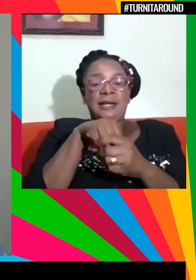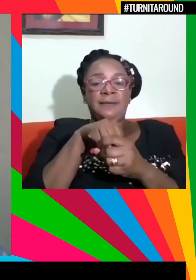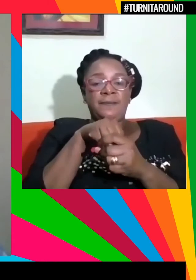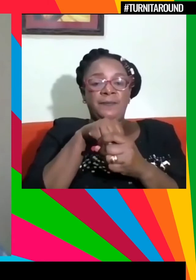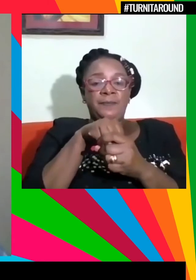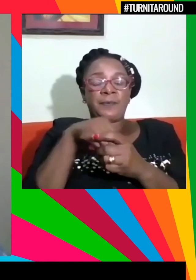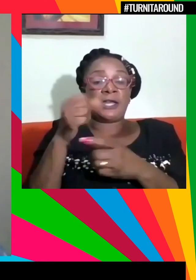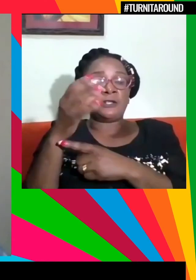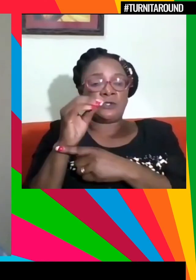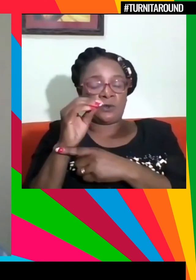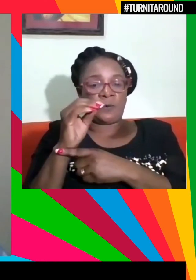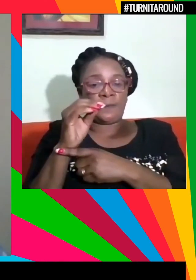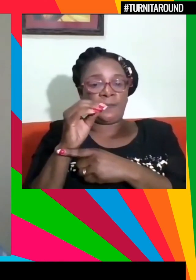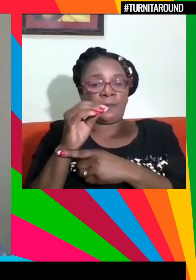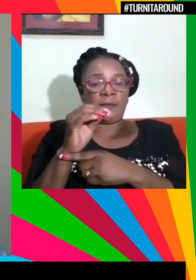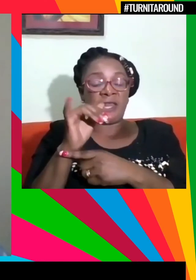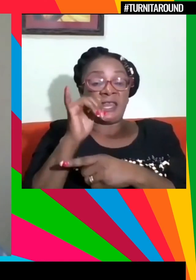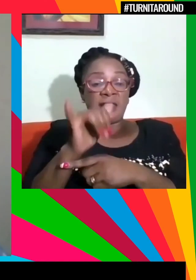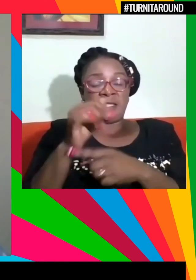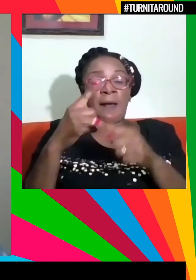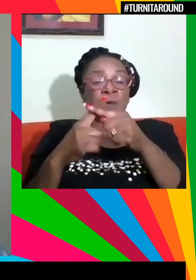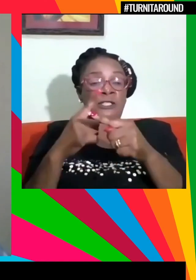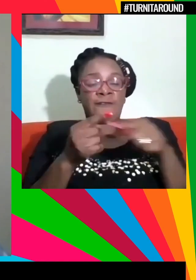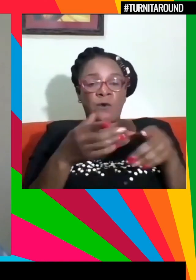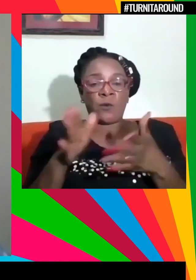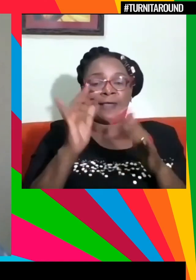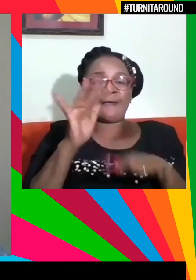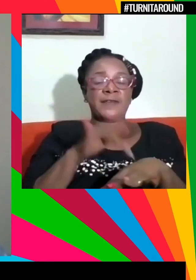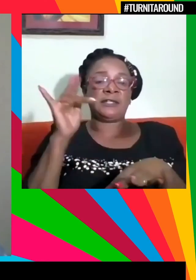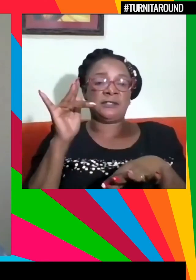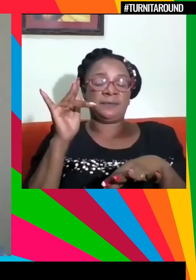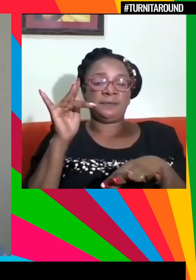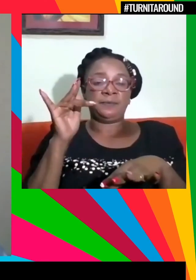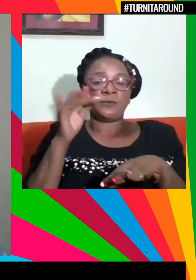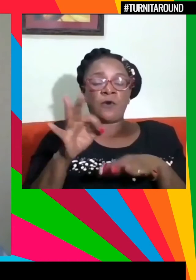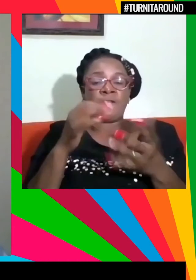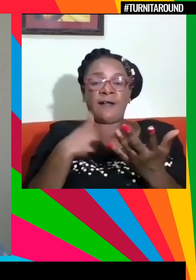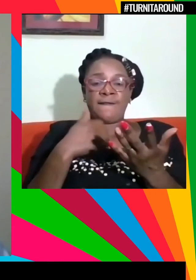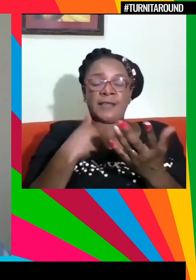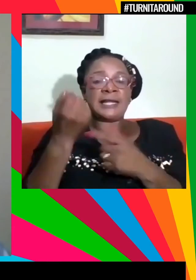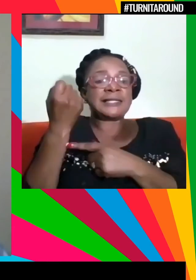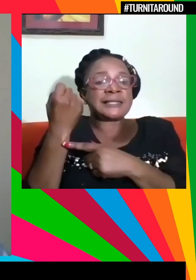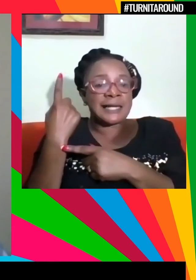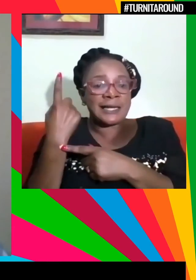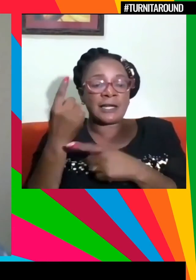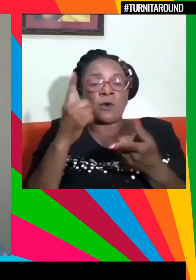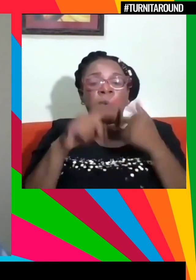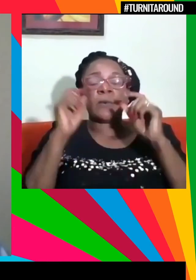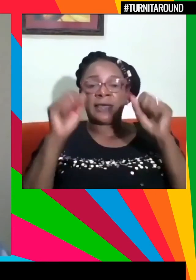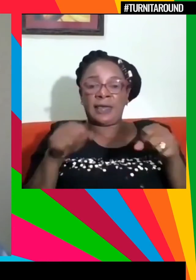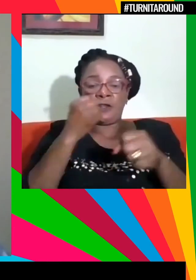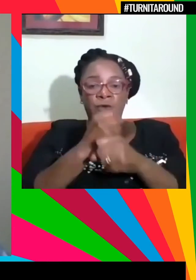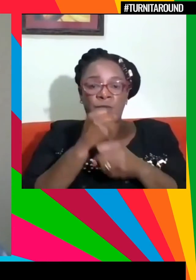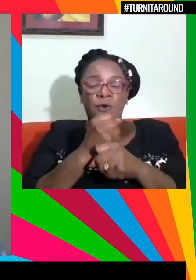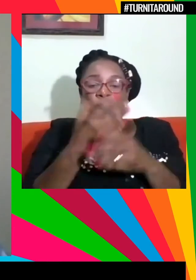really was a snowball in a positive way, a snowball effect of broadening our understanding of what we can do, what